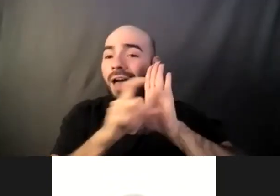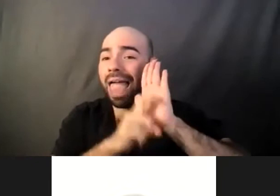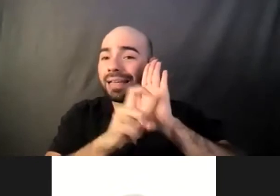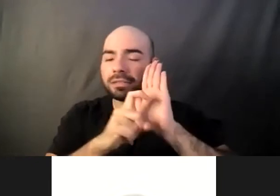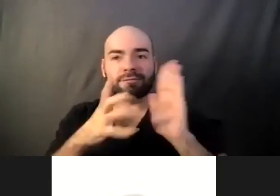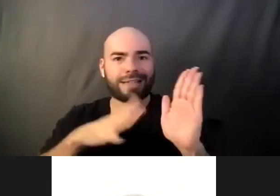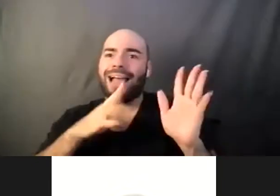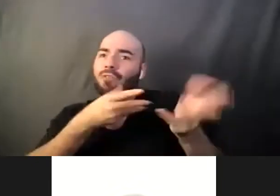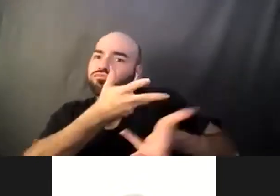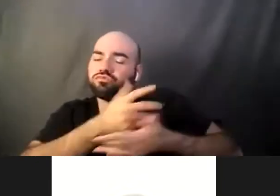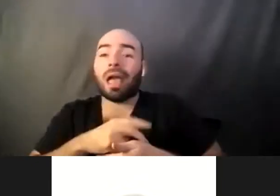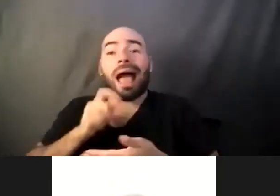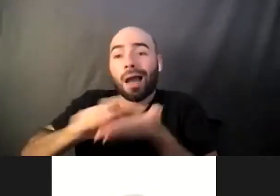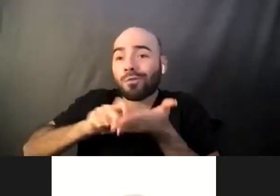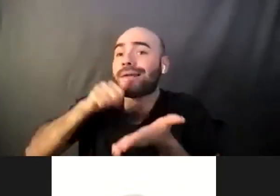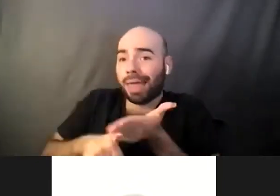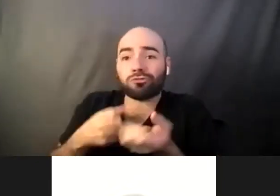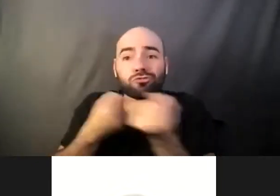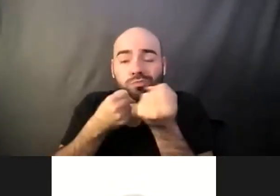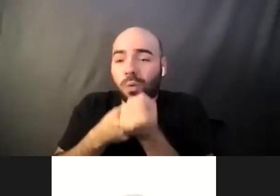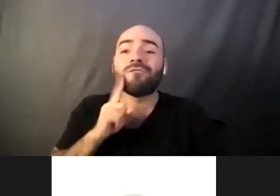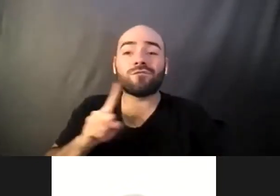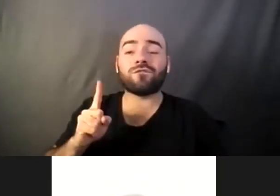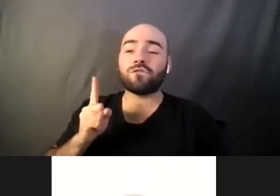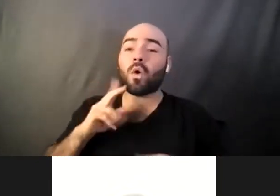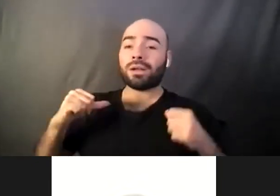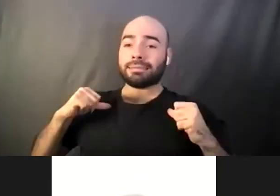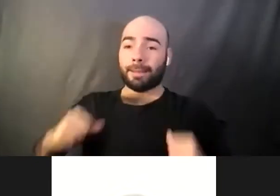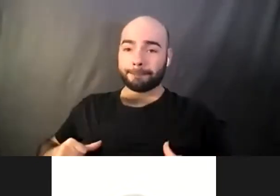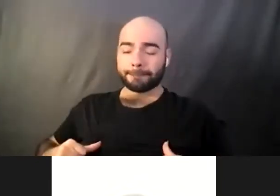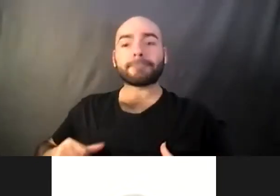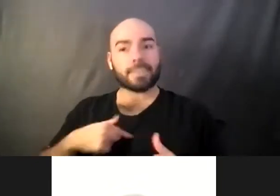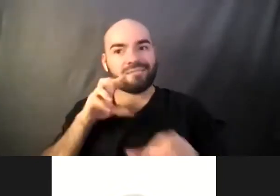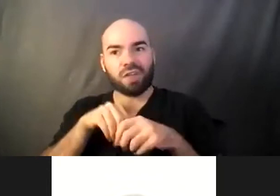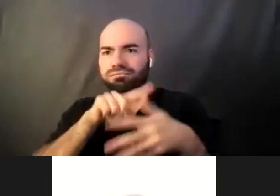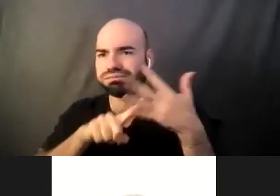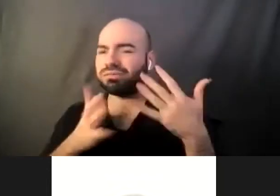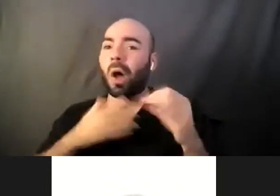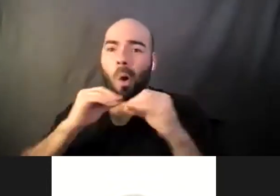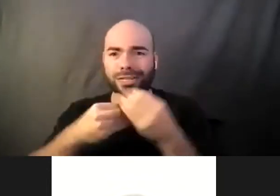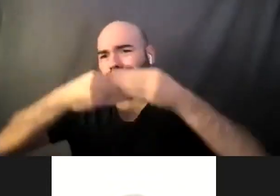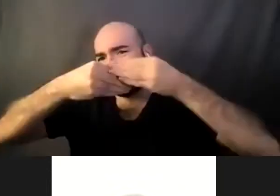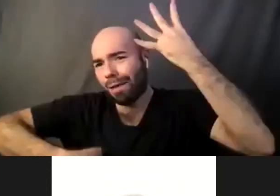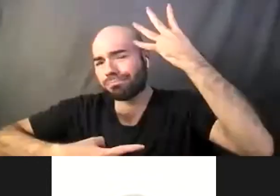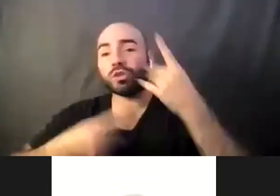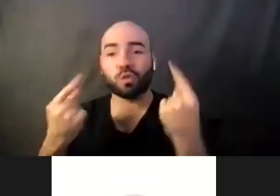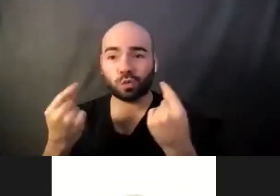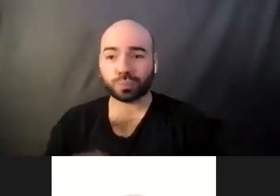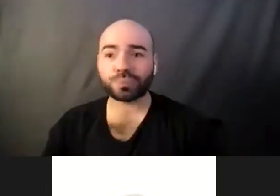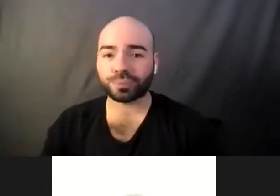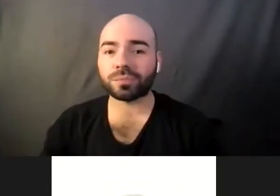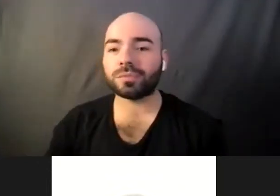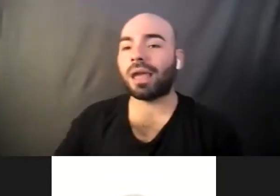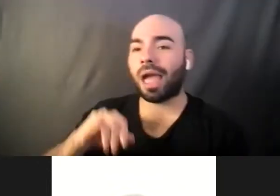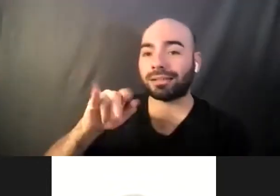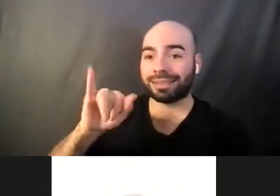orchiectomies, anything of that nature, pretty much our organization can handle. That is incredible. I want to thank you so